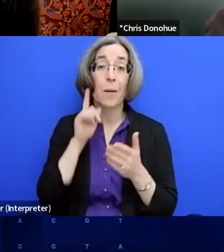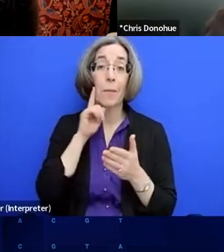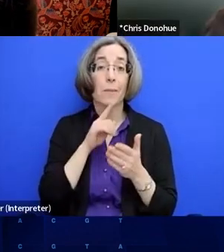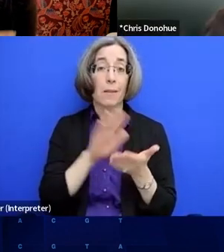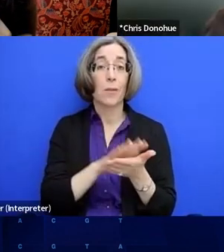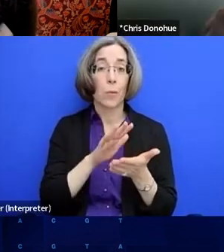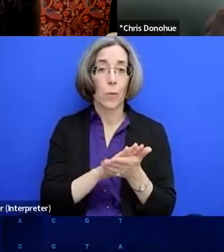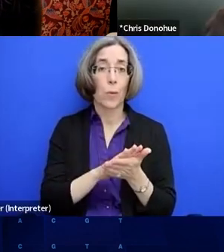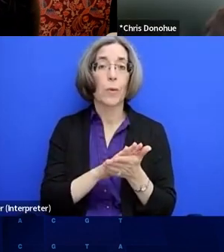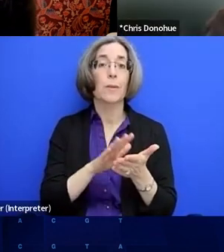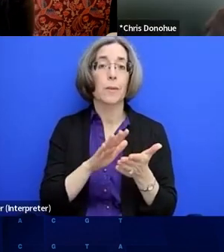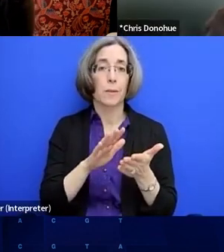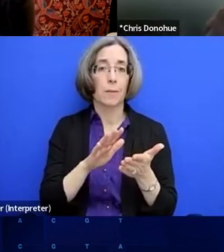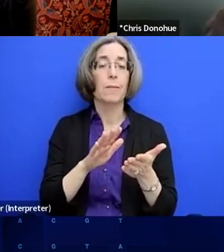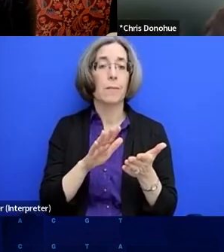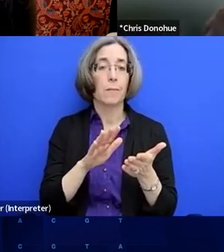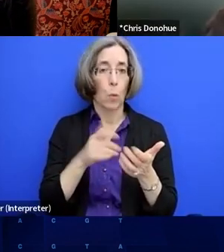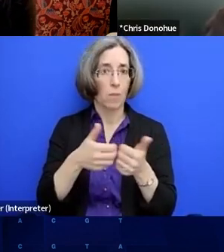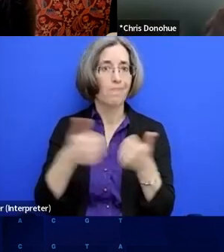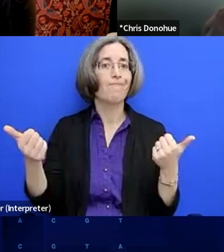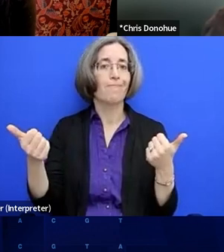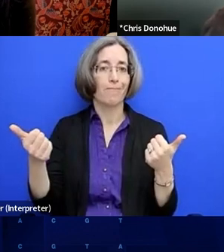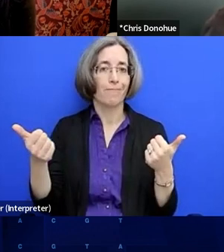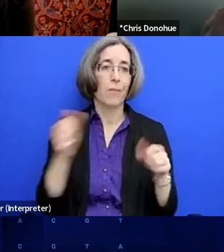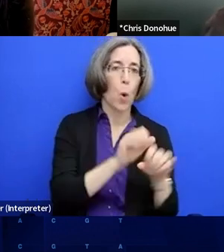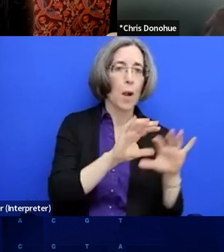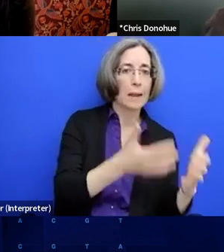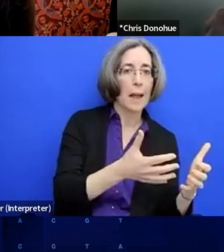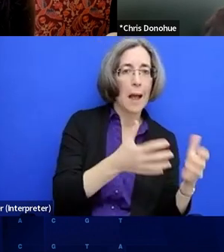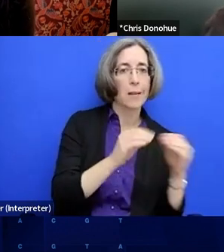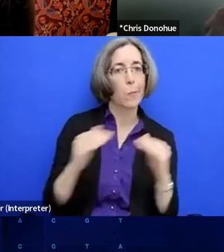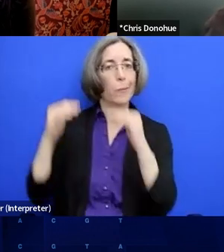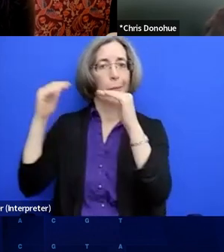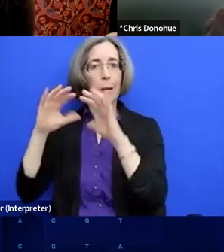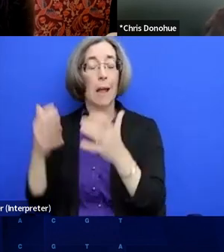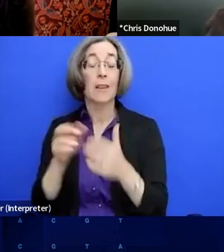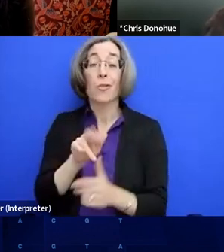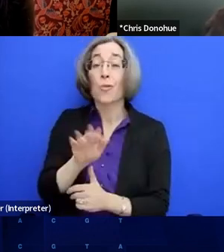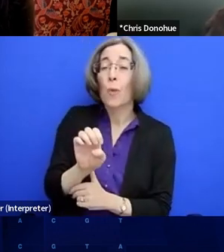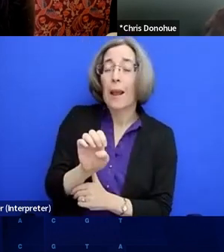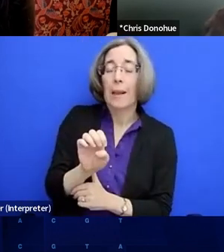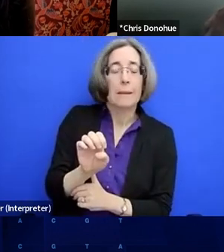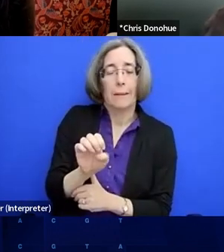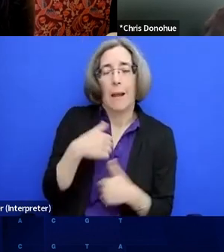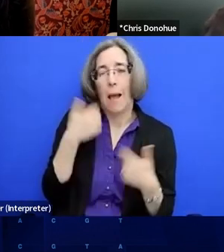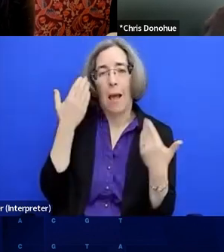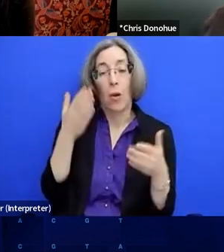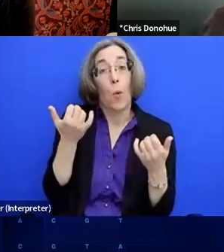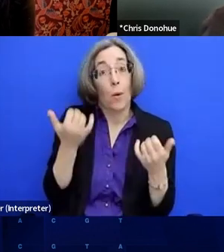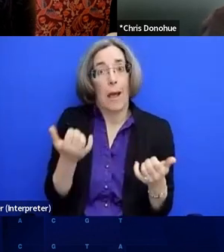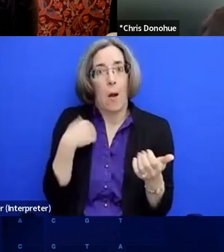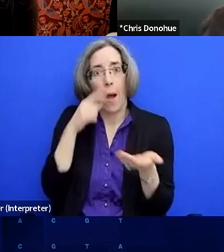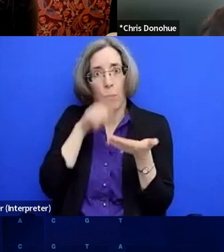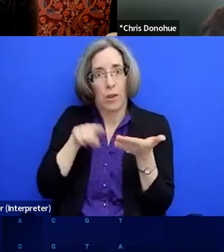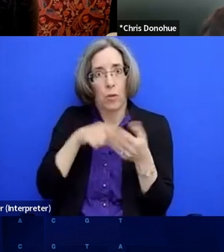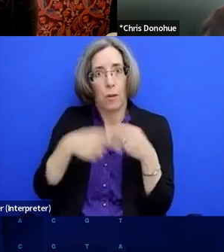divided by members of the working class and more privileged students. Race, I don't know yet. I am currently researching that, because I think it does